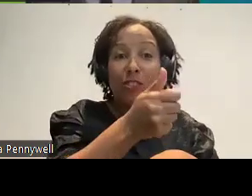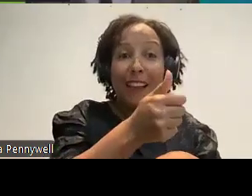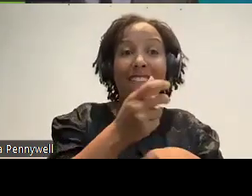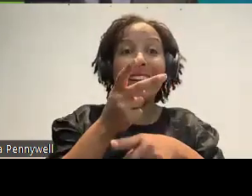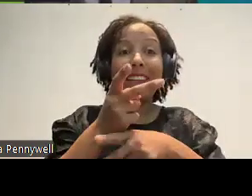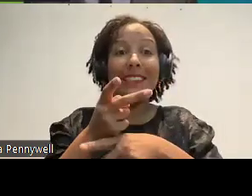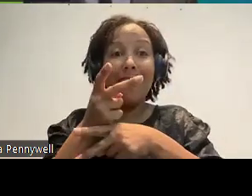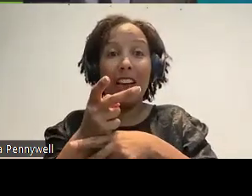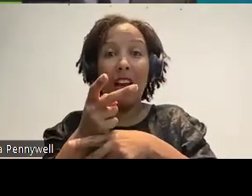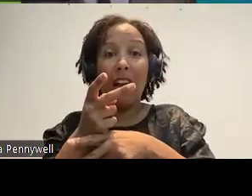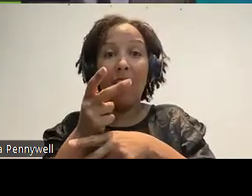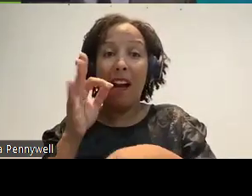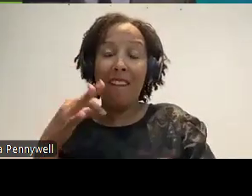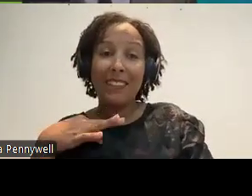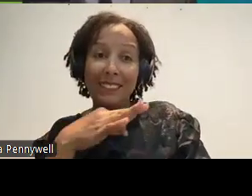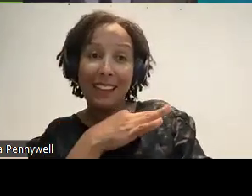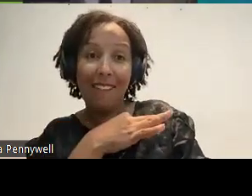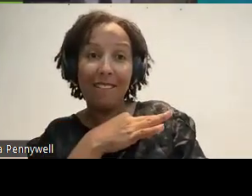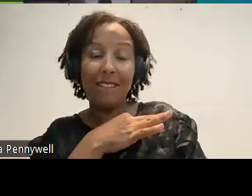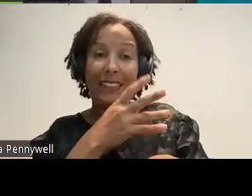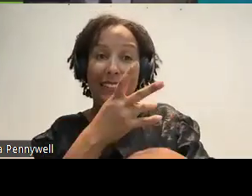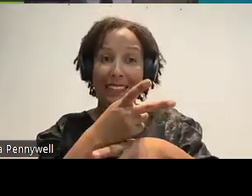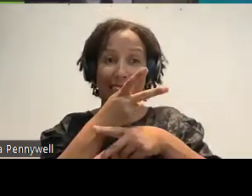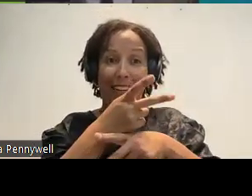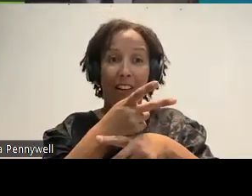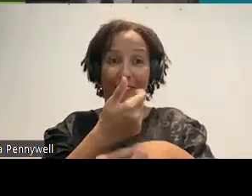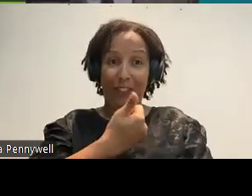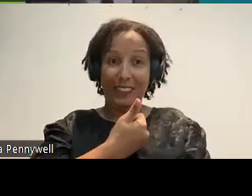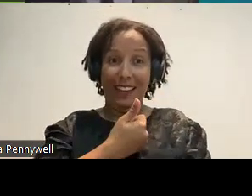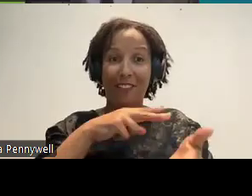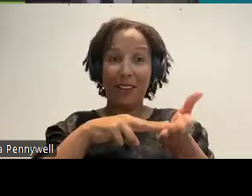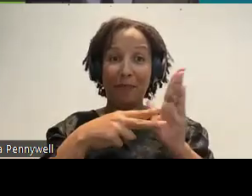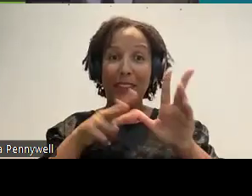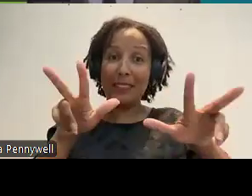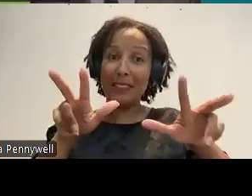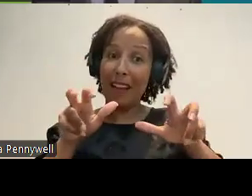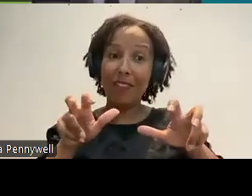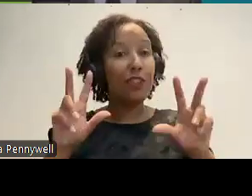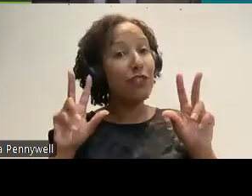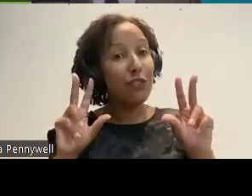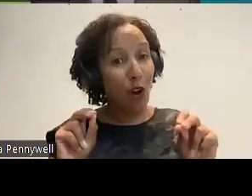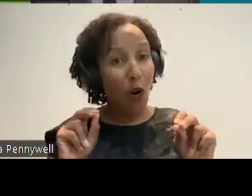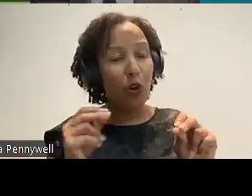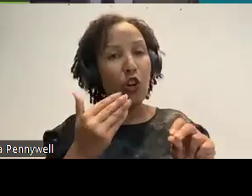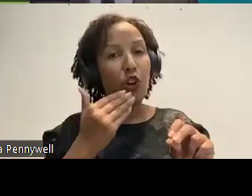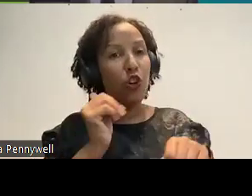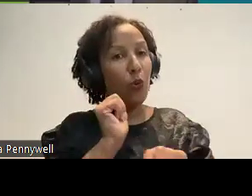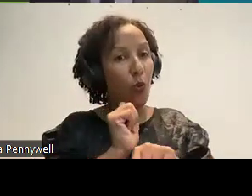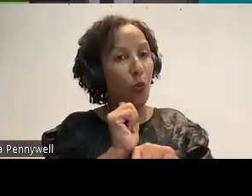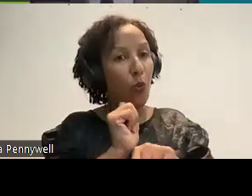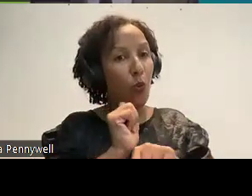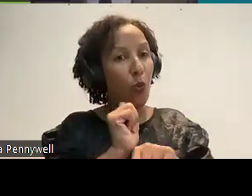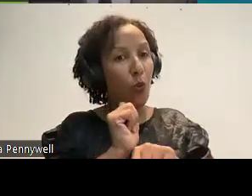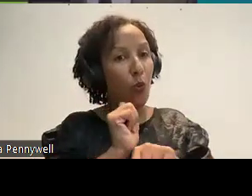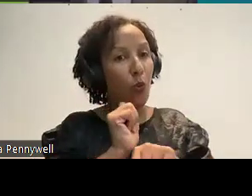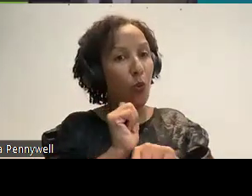selfishness. It is part of doing good work and taking care of one another, and taking care of yourself is